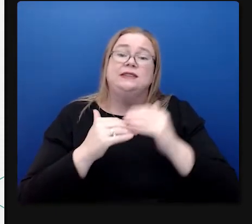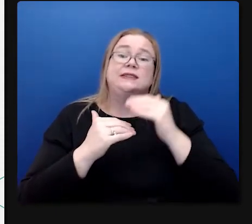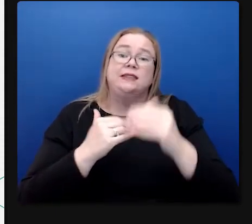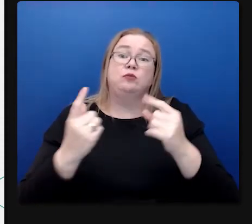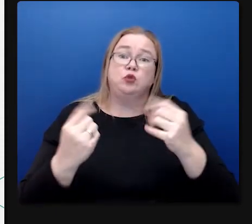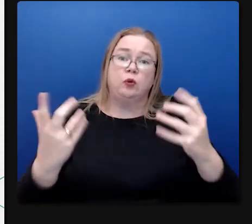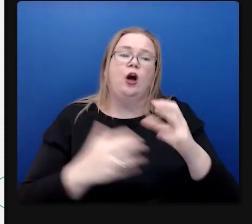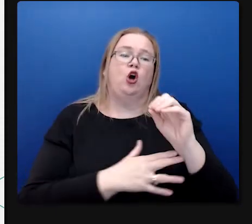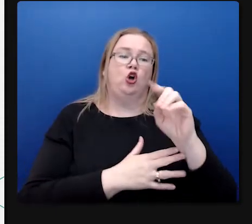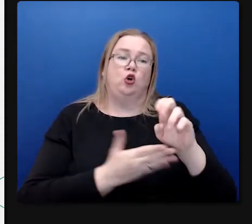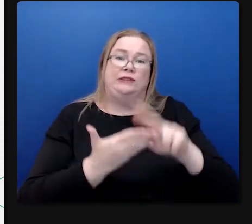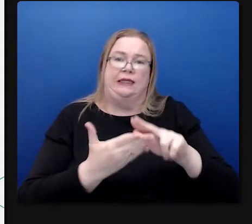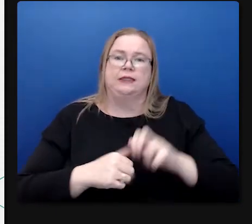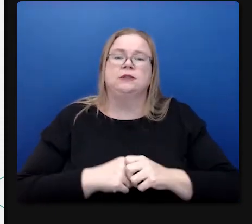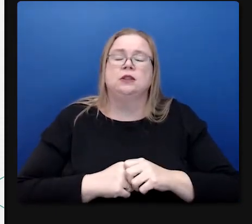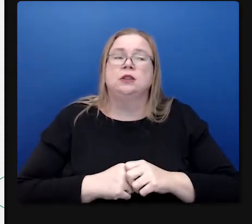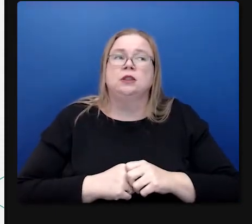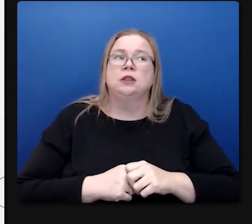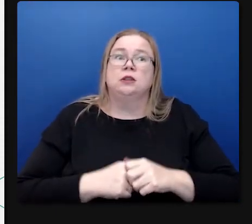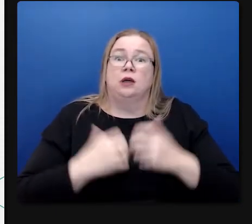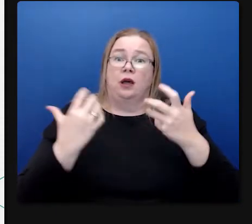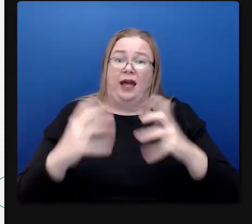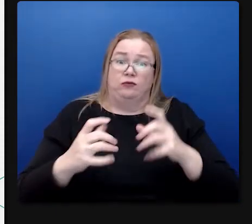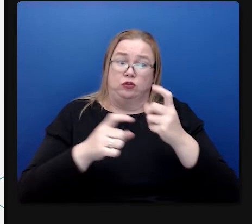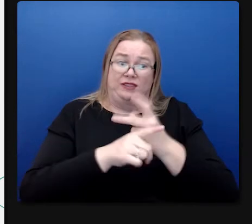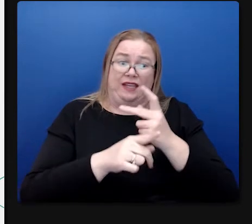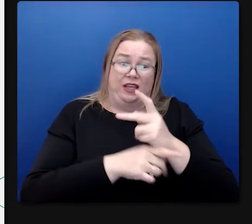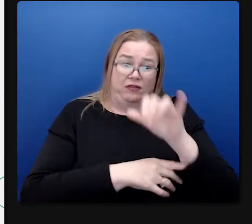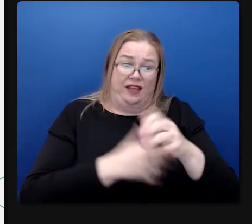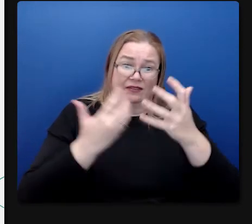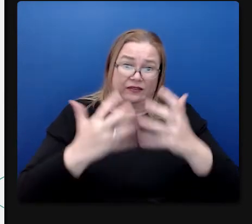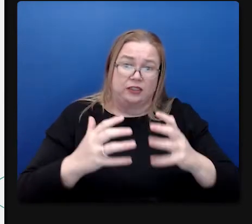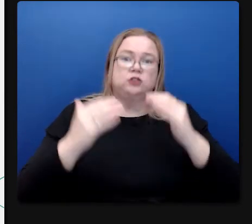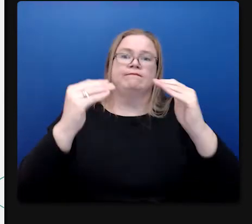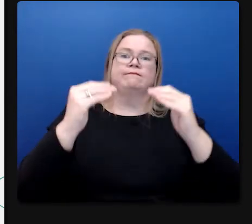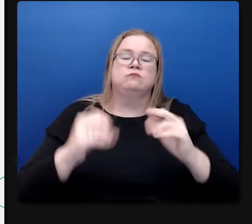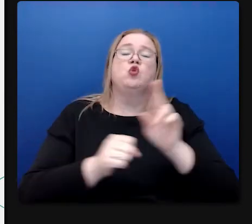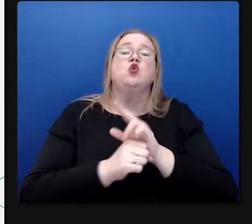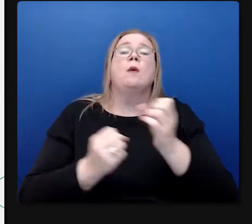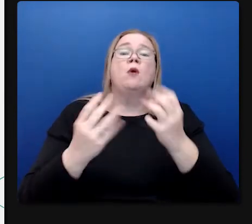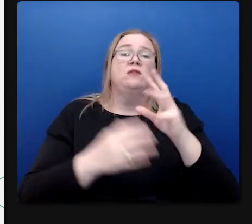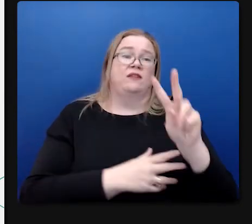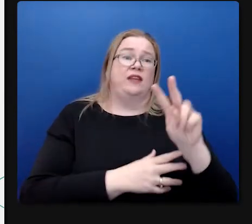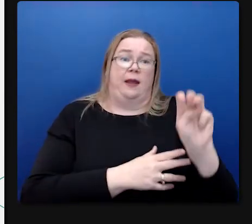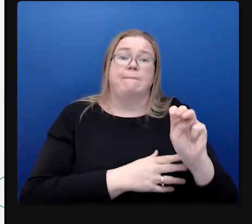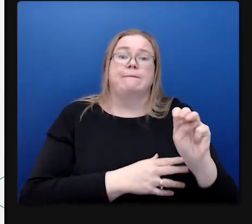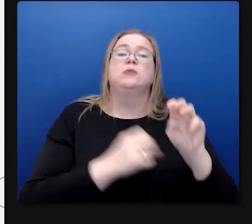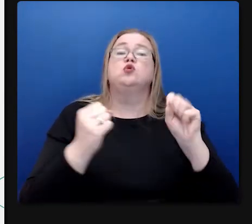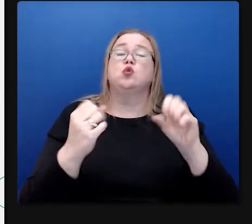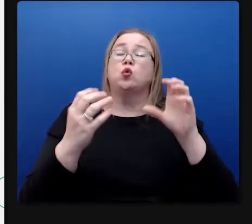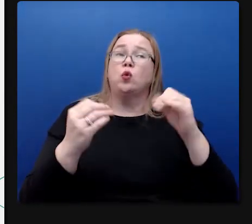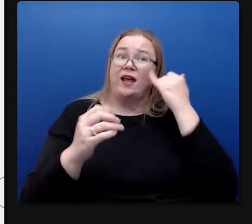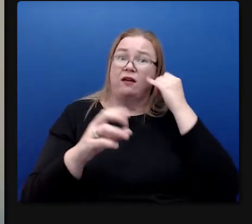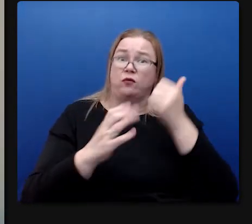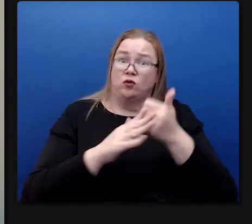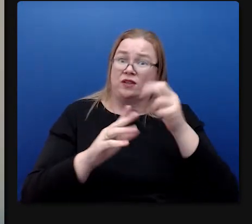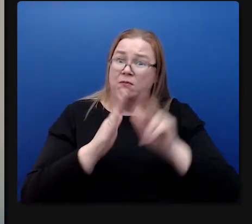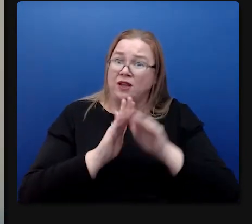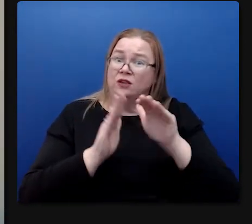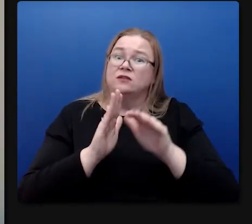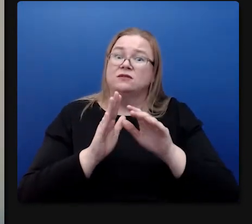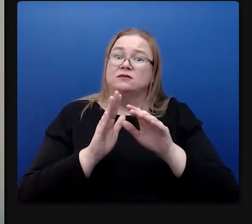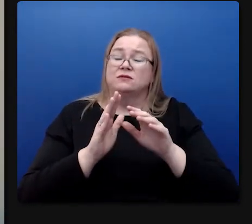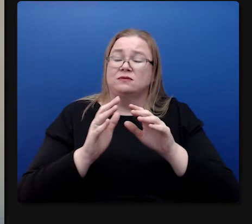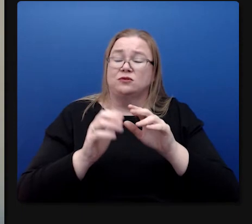step we will have to deal with is code signing. Once we've handled that, we're going to have to deal with using multiple VMs. So if you have ever built a